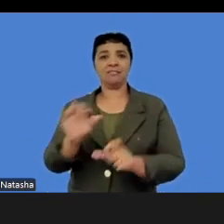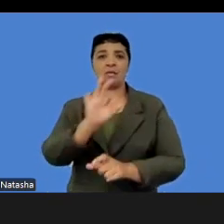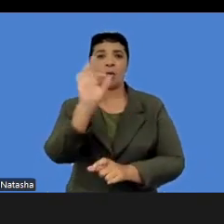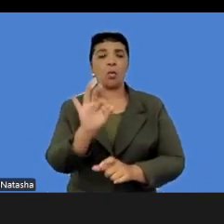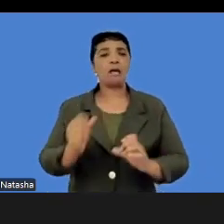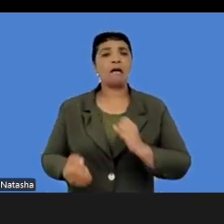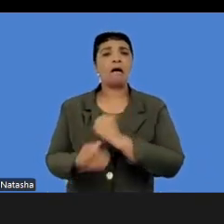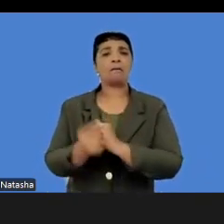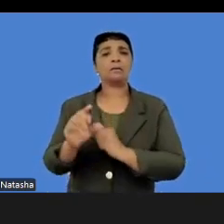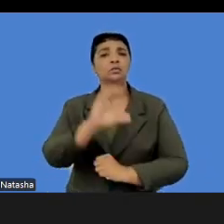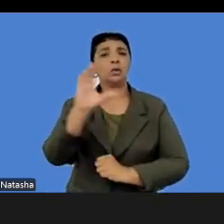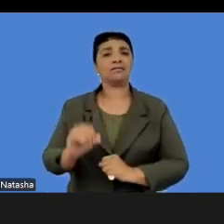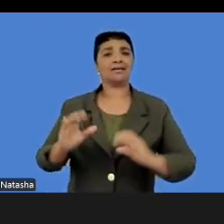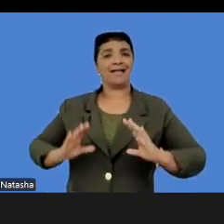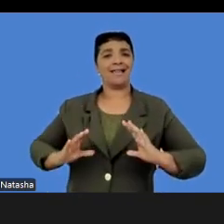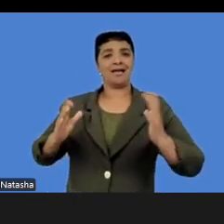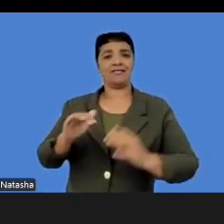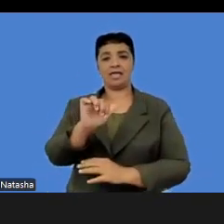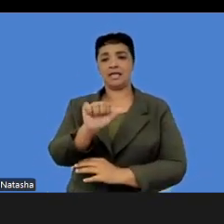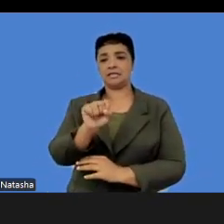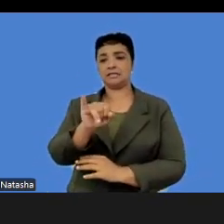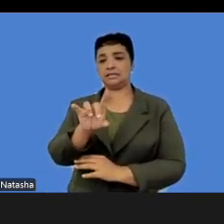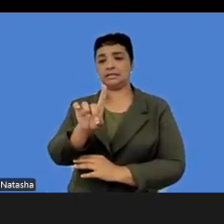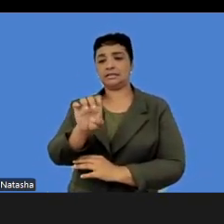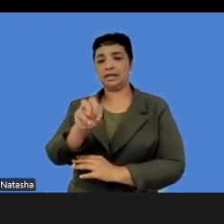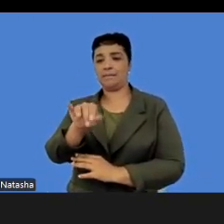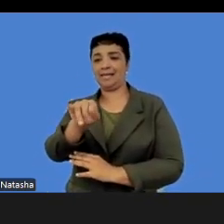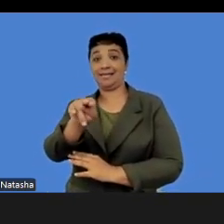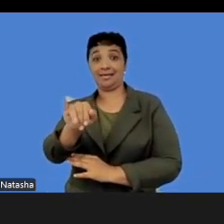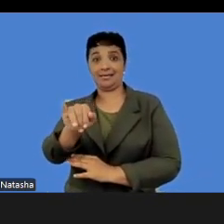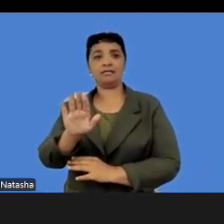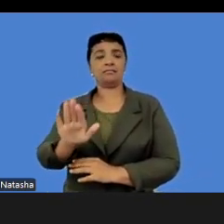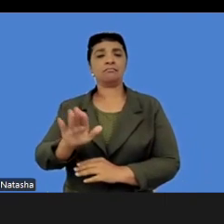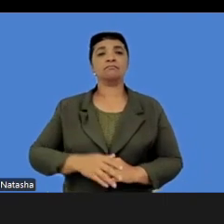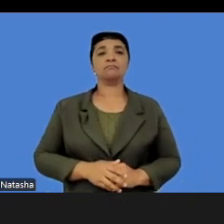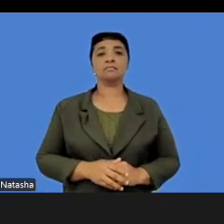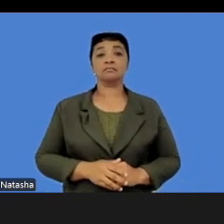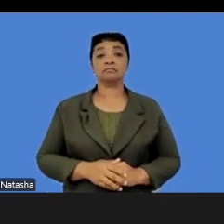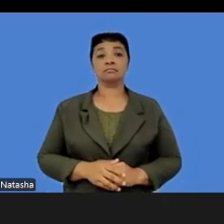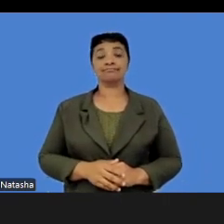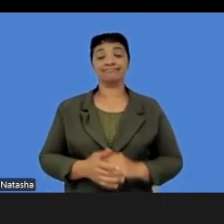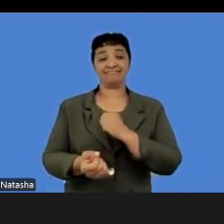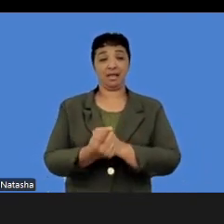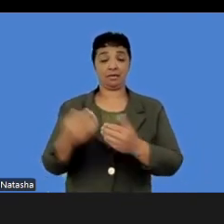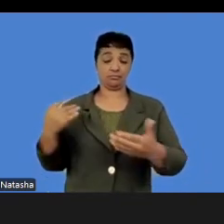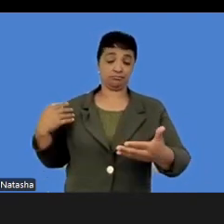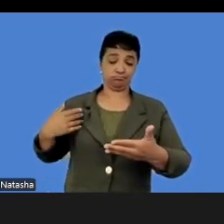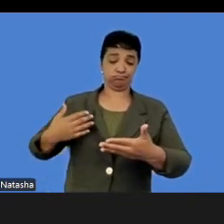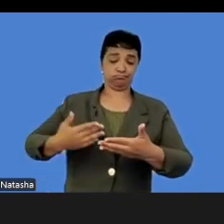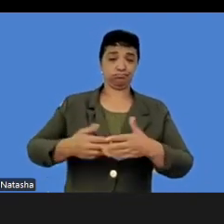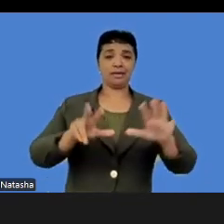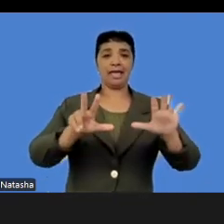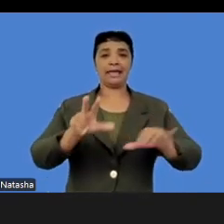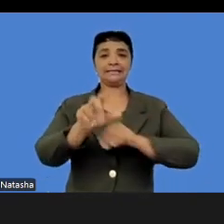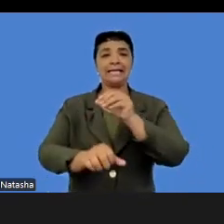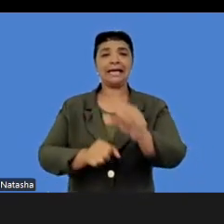Esidimeni tragedy. This tragedy has spun across 8 years so I'm going to try